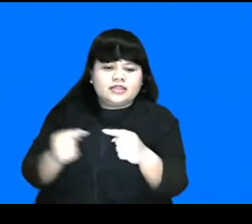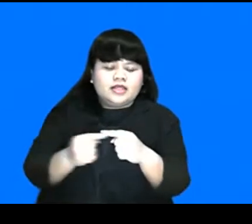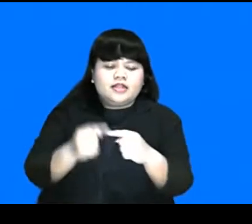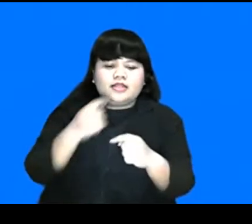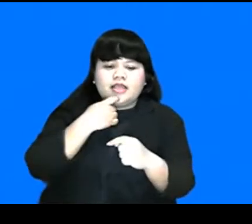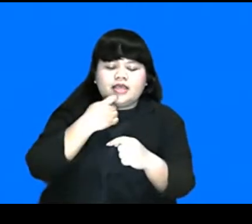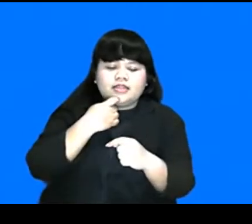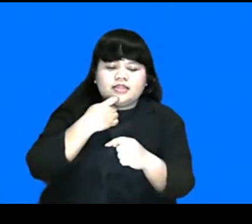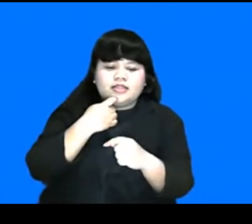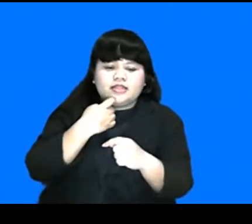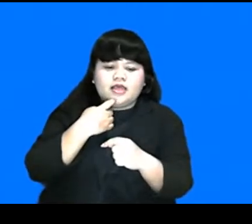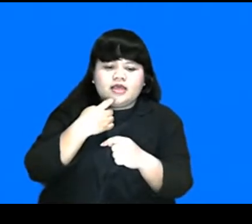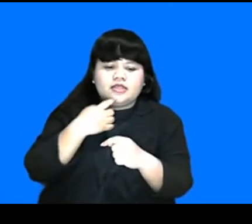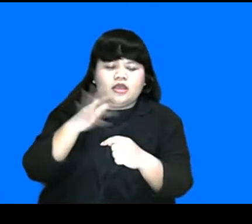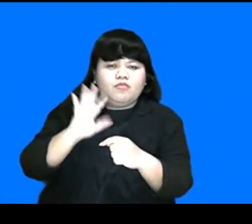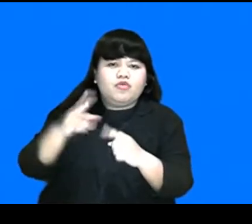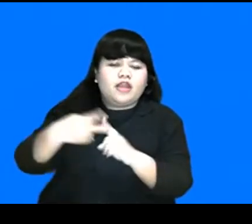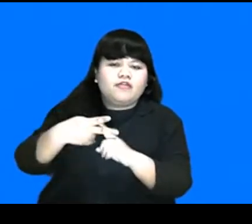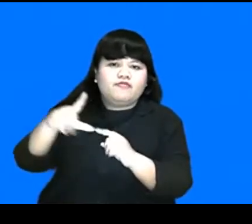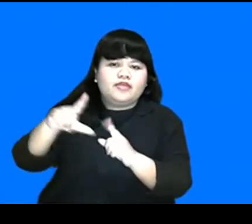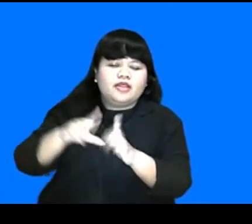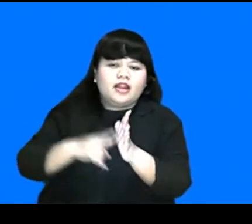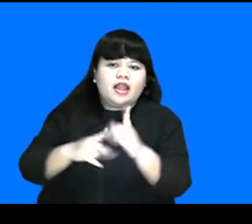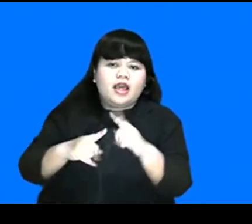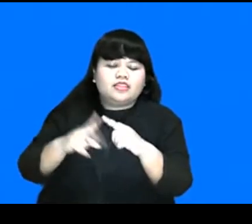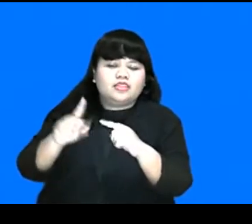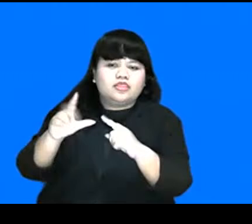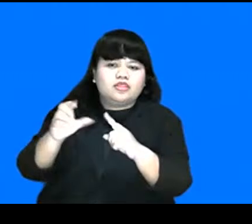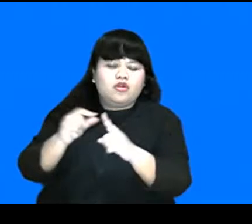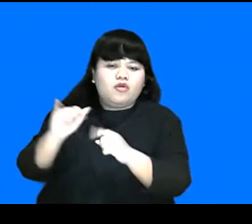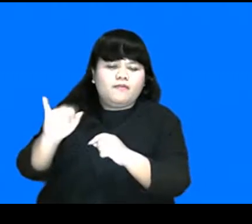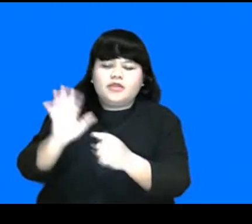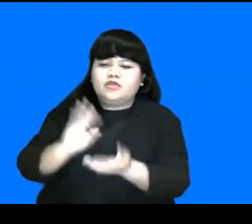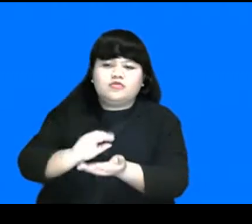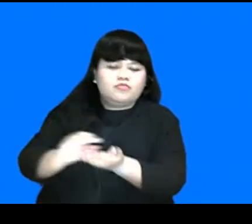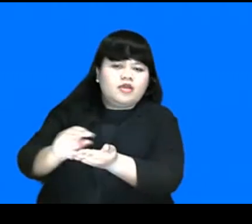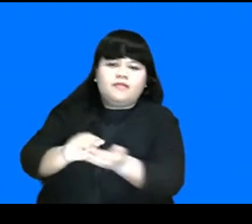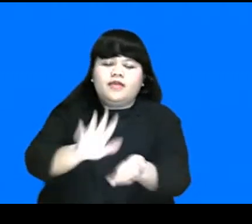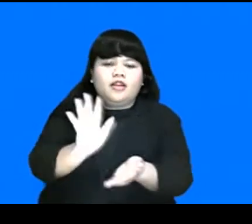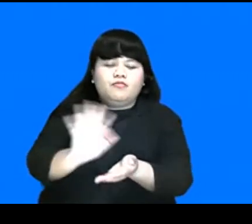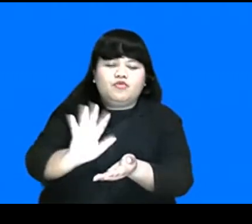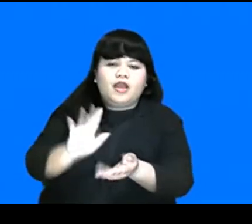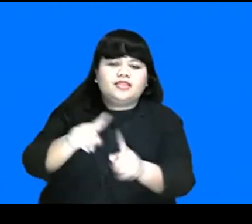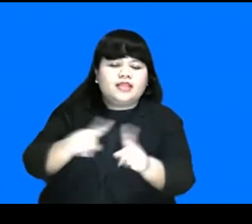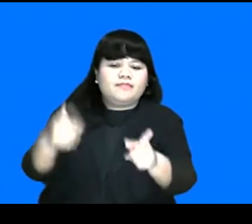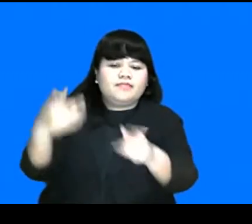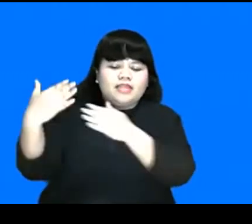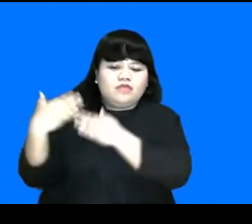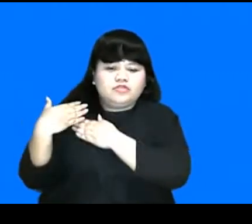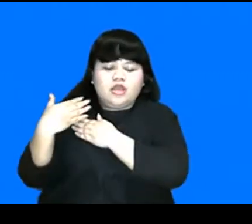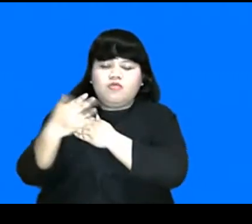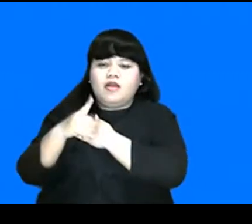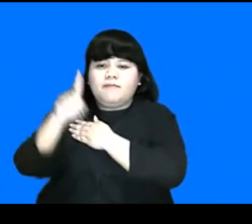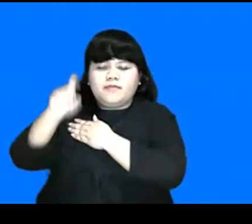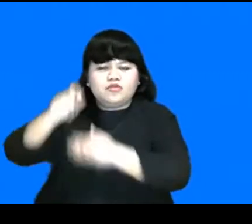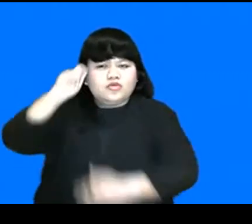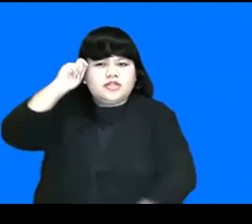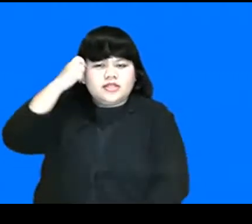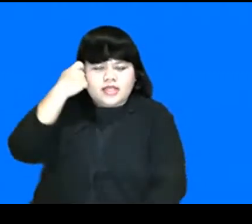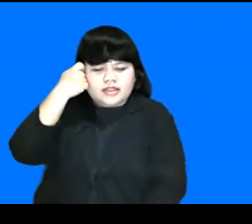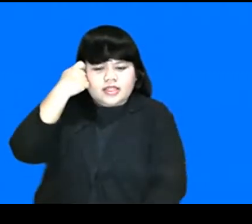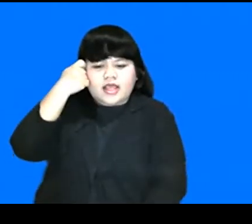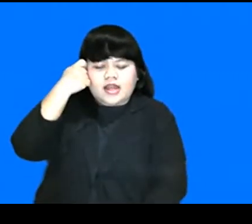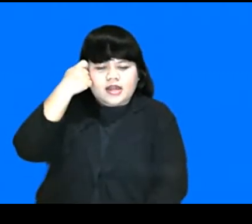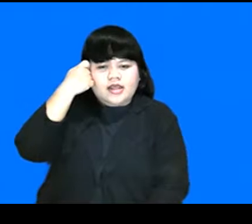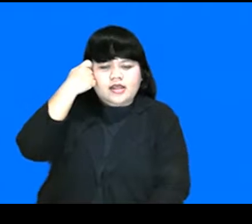question of responsibility. And I think they need to be reminded. So one is the responsibility and accountability of the